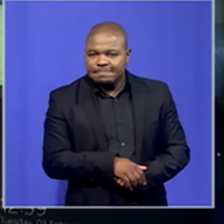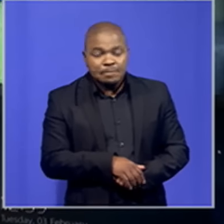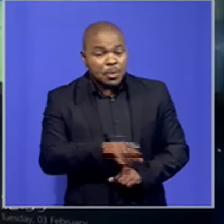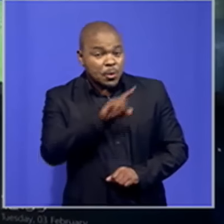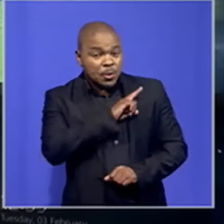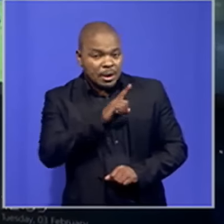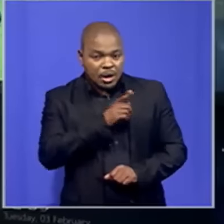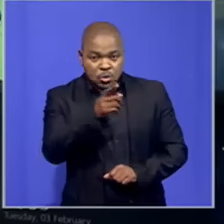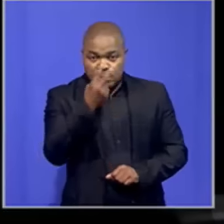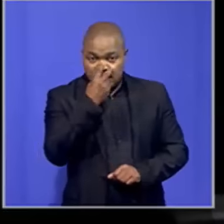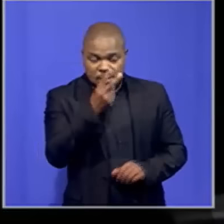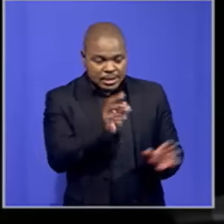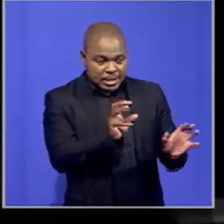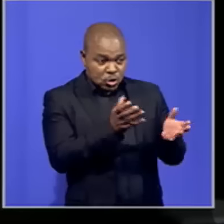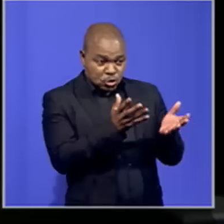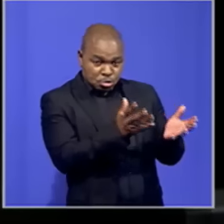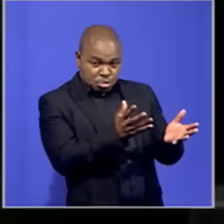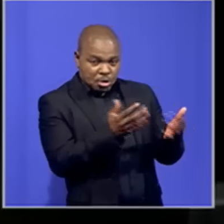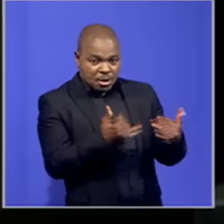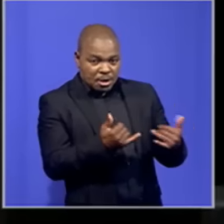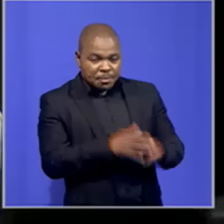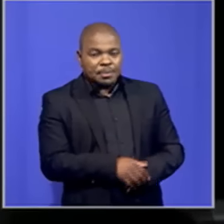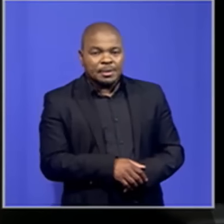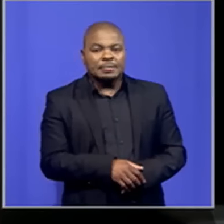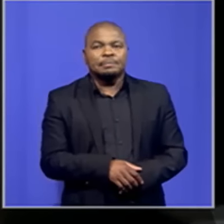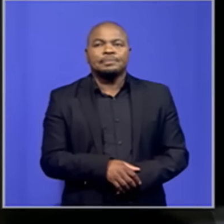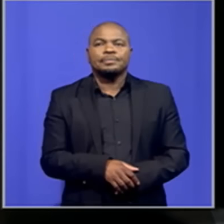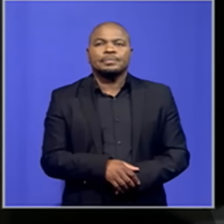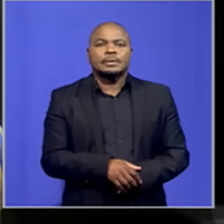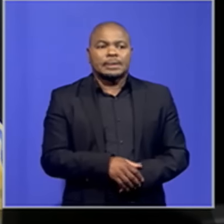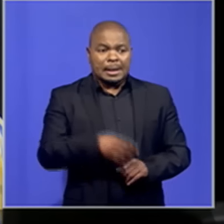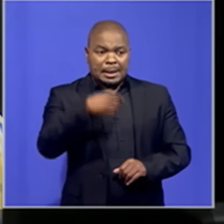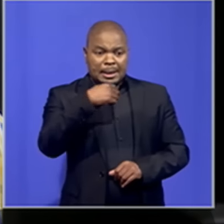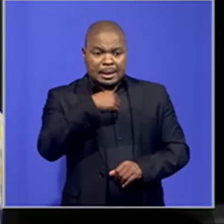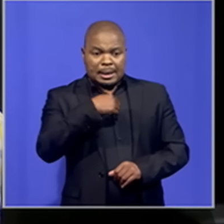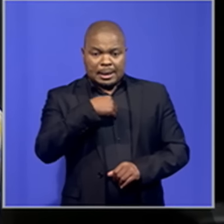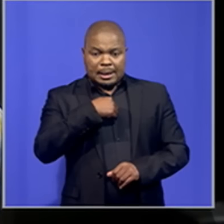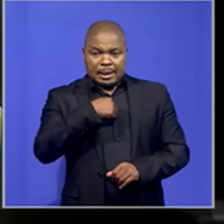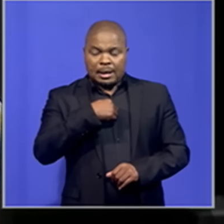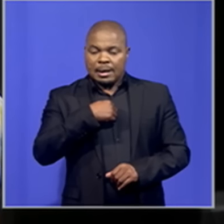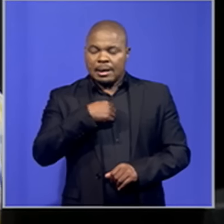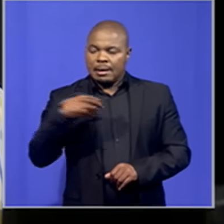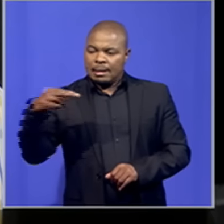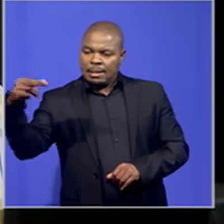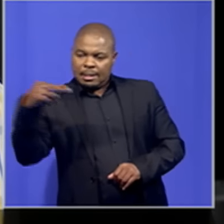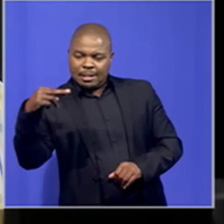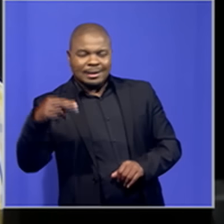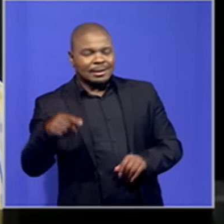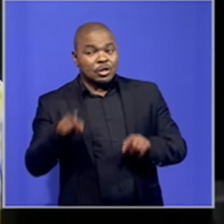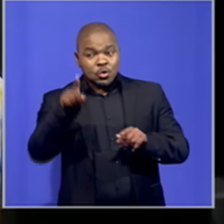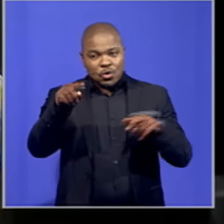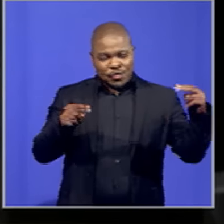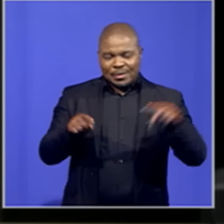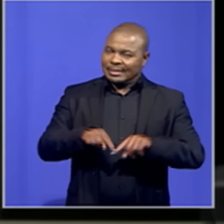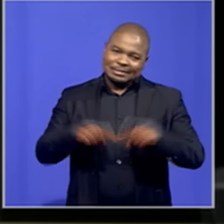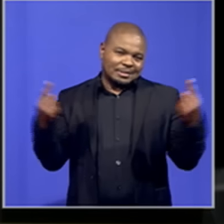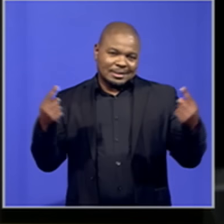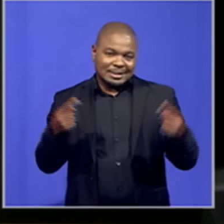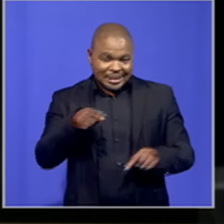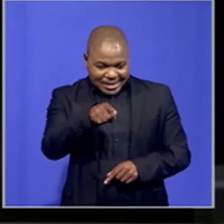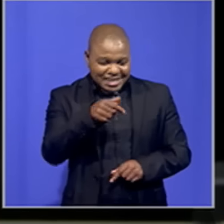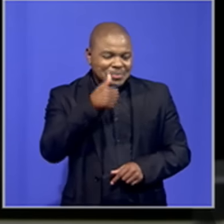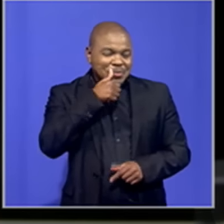o bonang radio ka teng ga se tsela e nna ke bonang radio ka yone. Ke nagana le yone ke monate wa radio